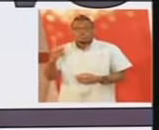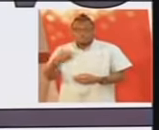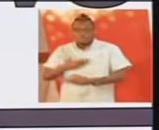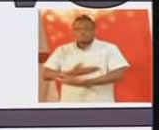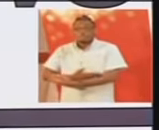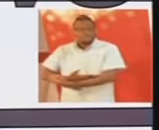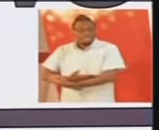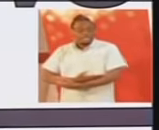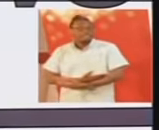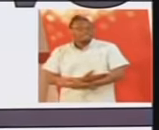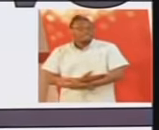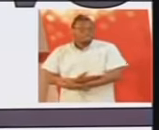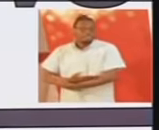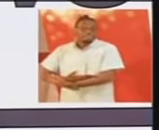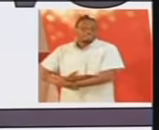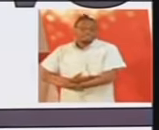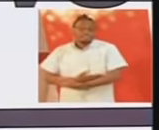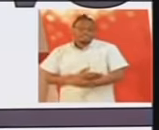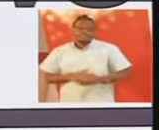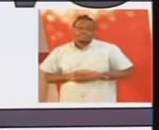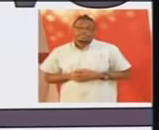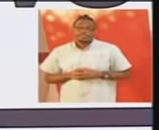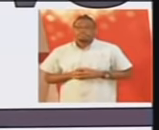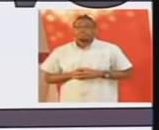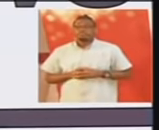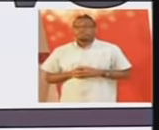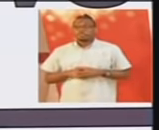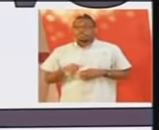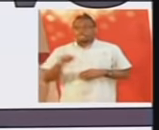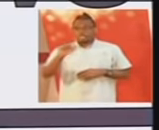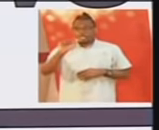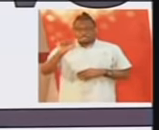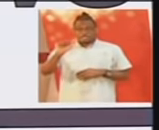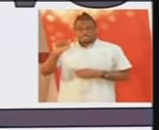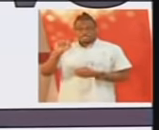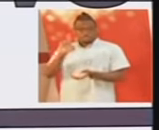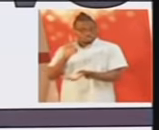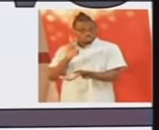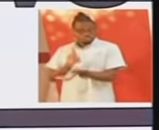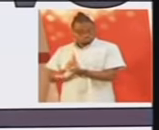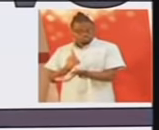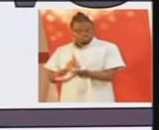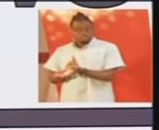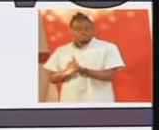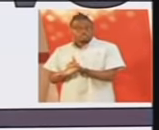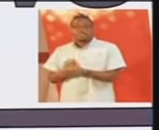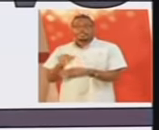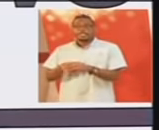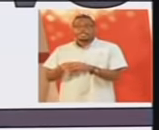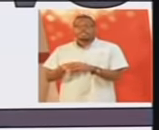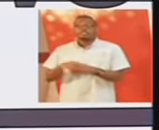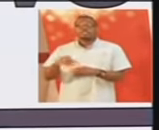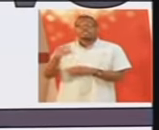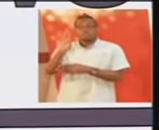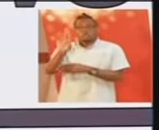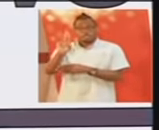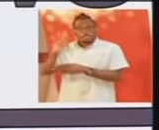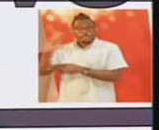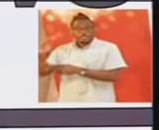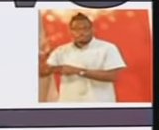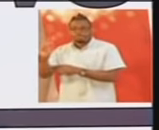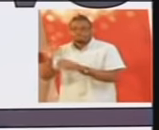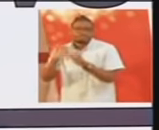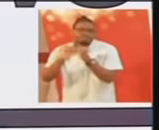A doctor at King's College Hospital in the United Kingdom, in an interview with the British Medical